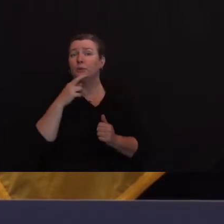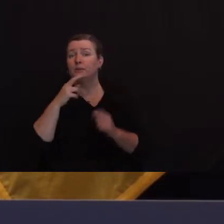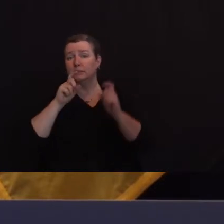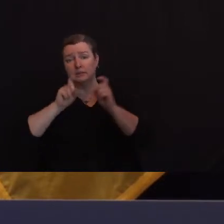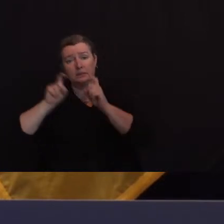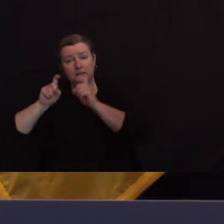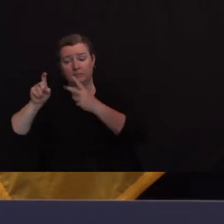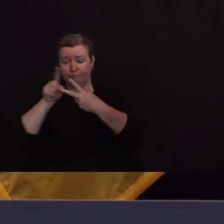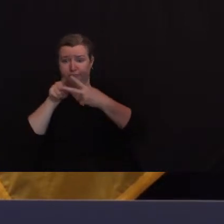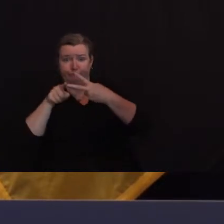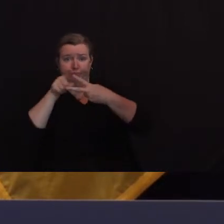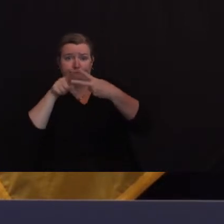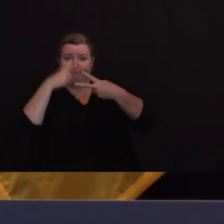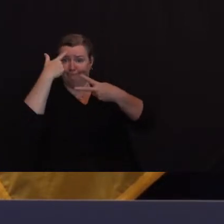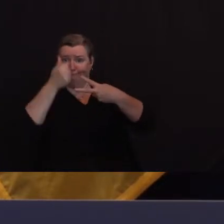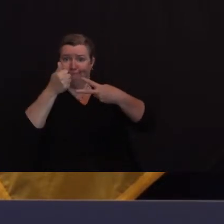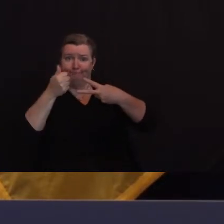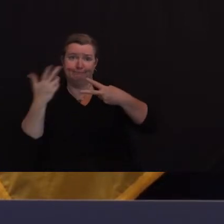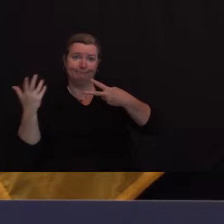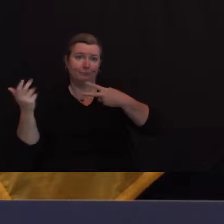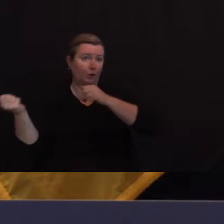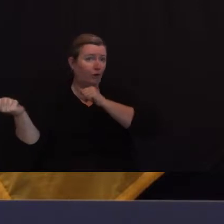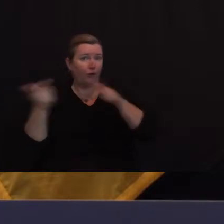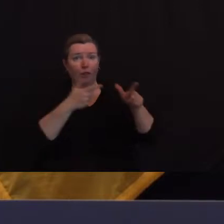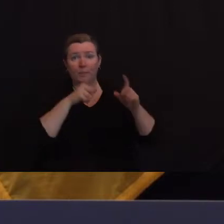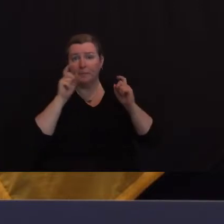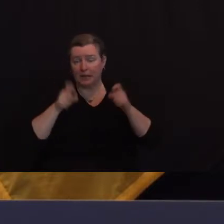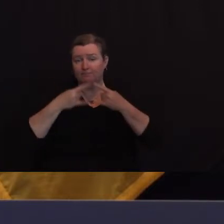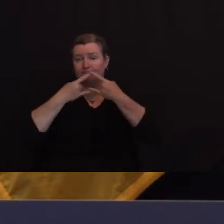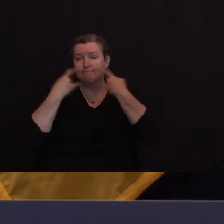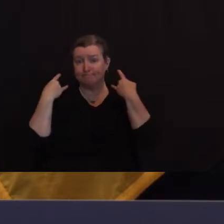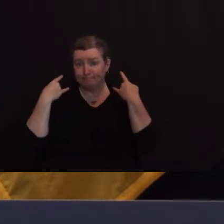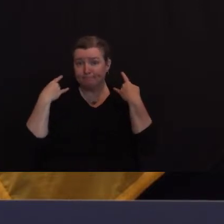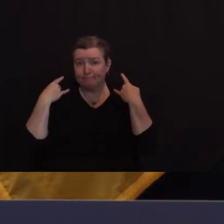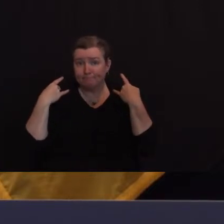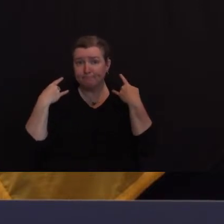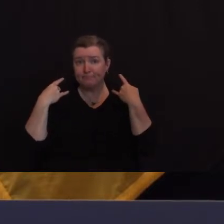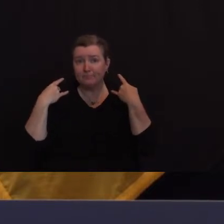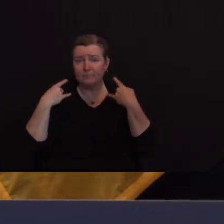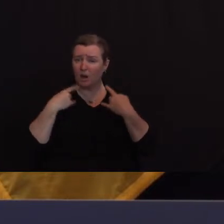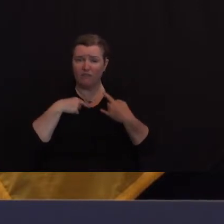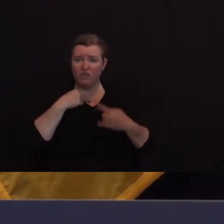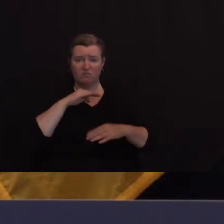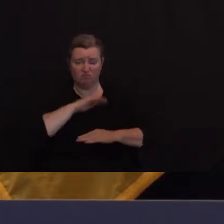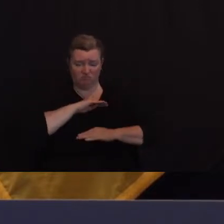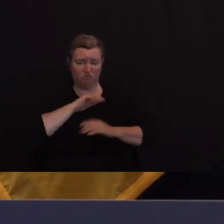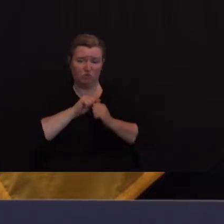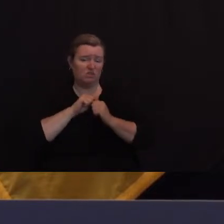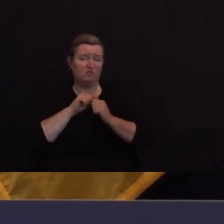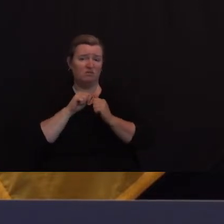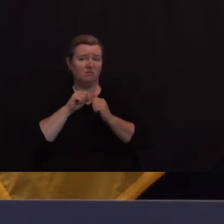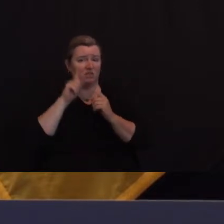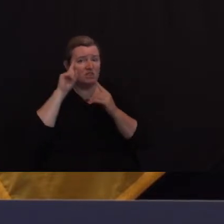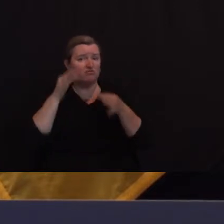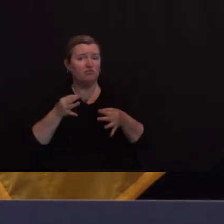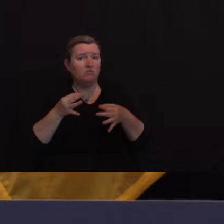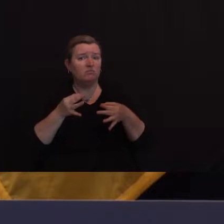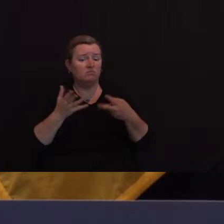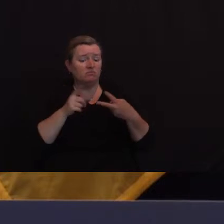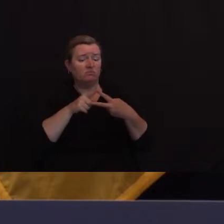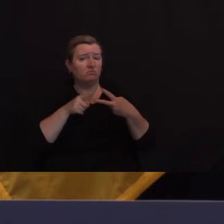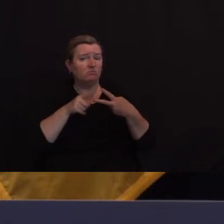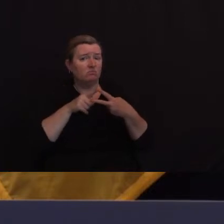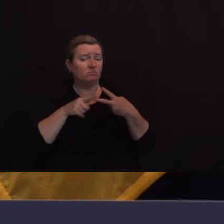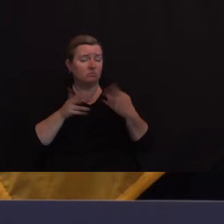week, and masking for everybody. We think that is sufficient, given the data that we're looking at right now. But on the part B of this, you have